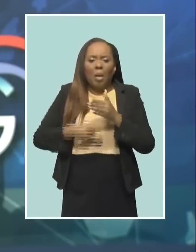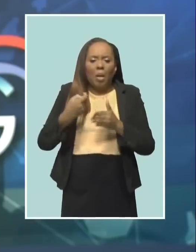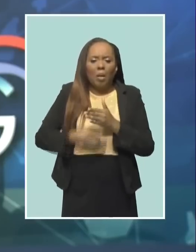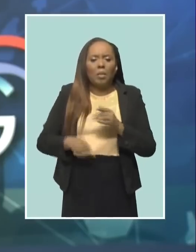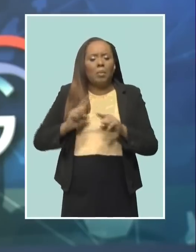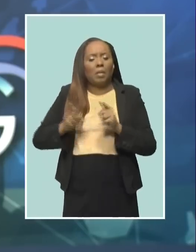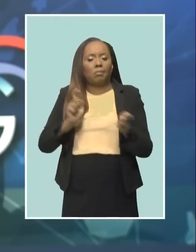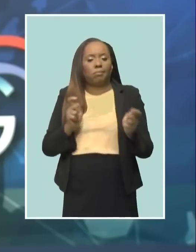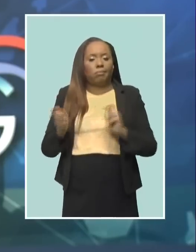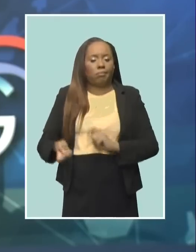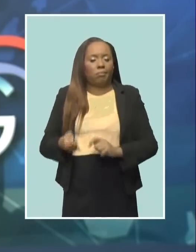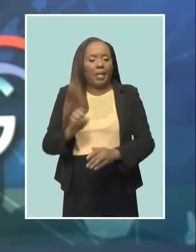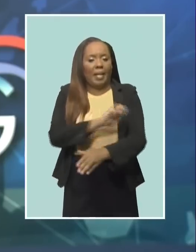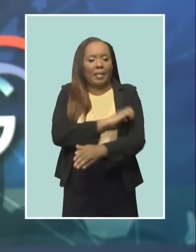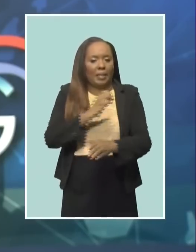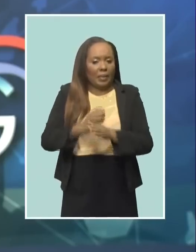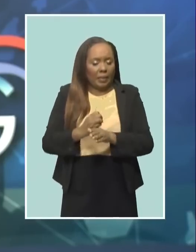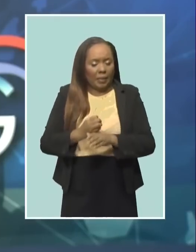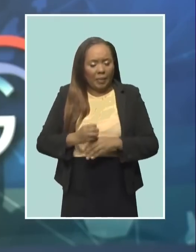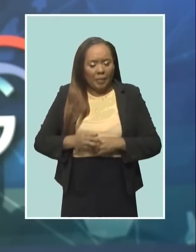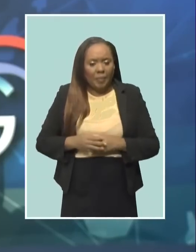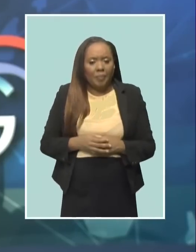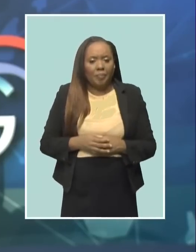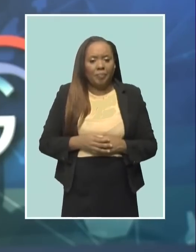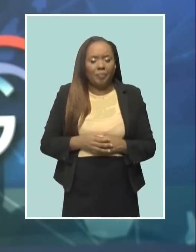but transforming the energy sector.